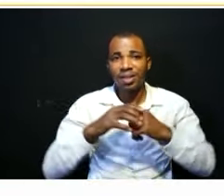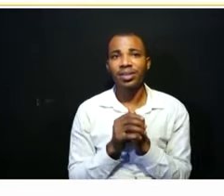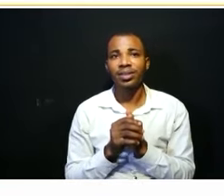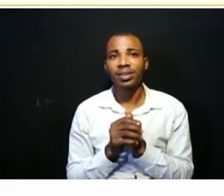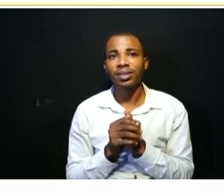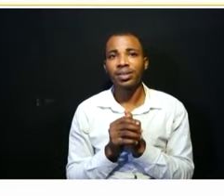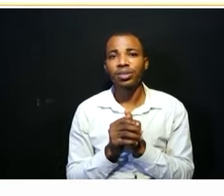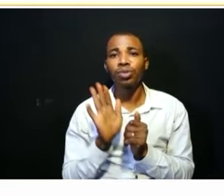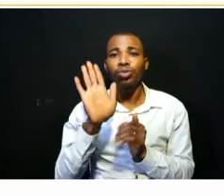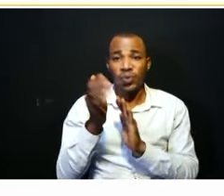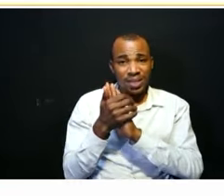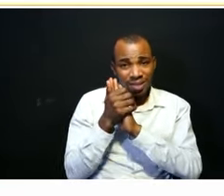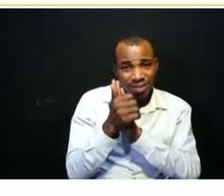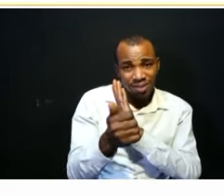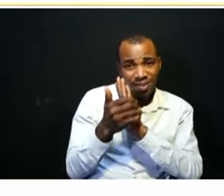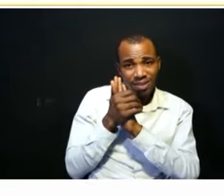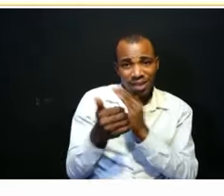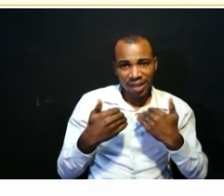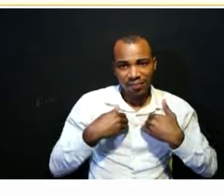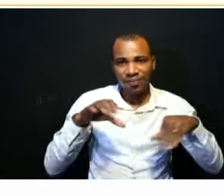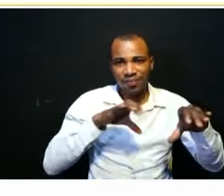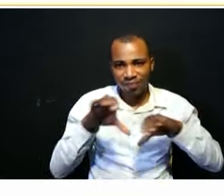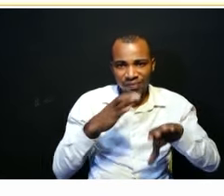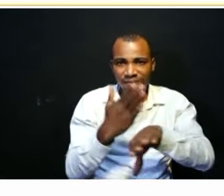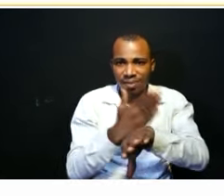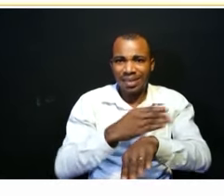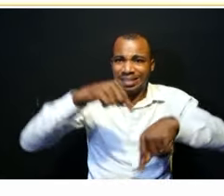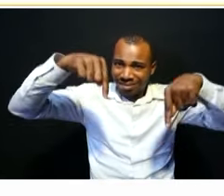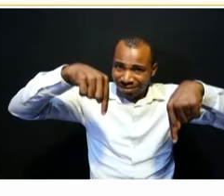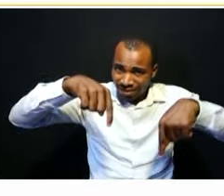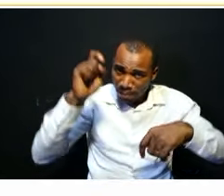something about your skills. Do it today. Do